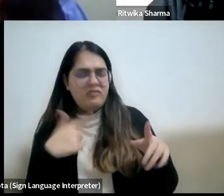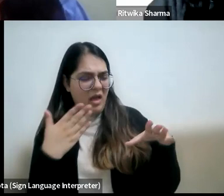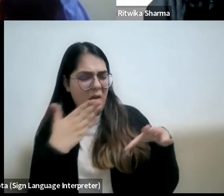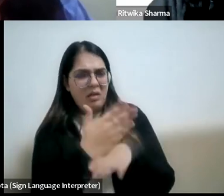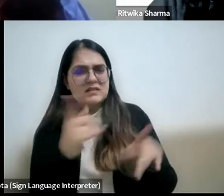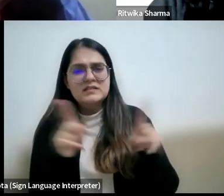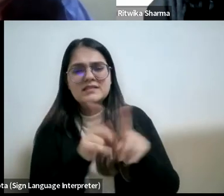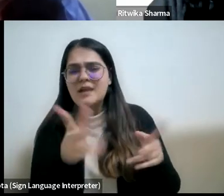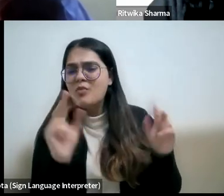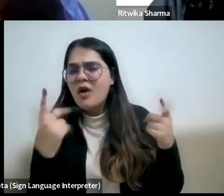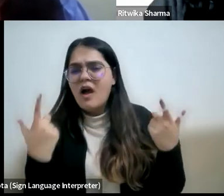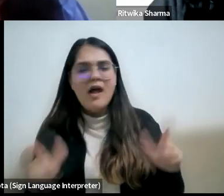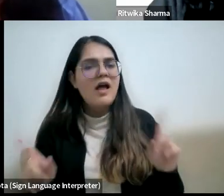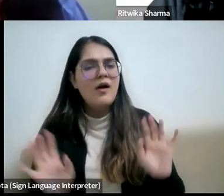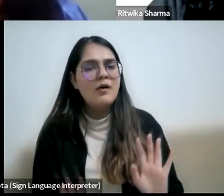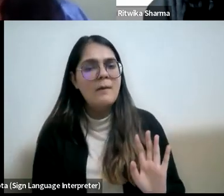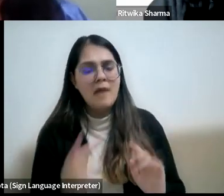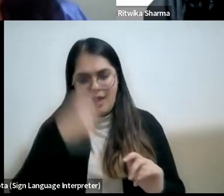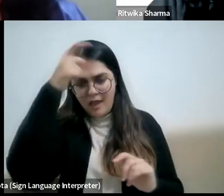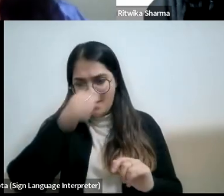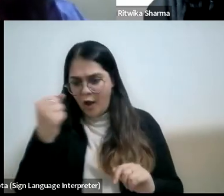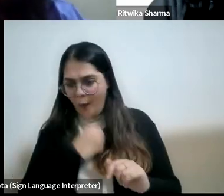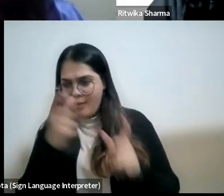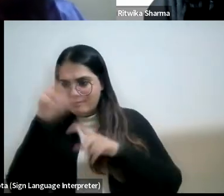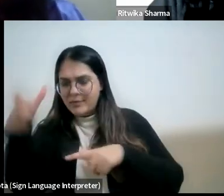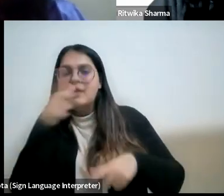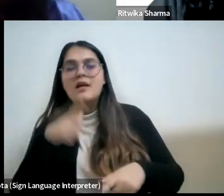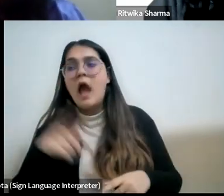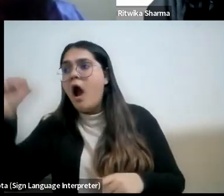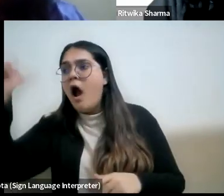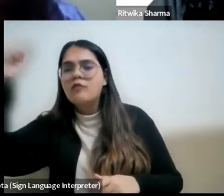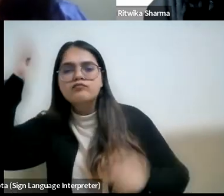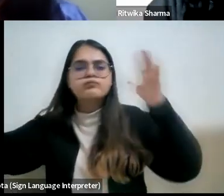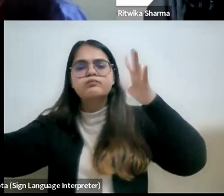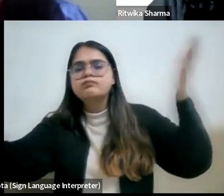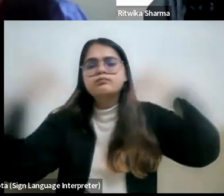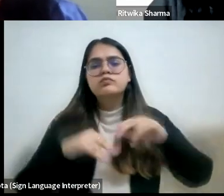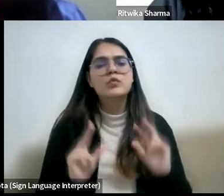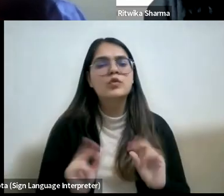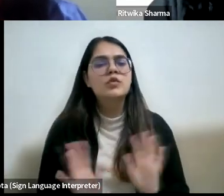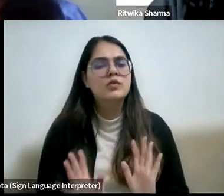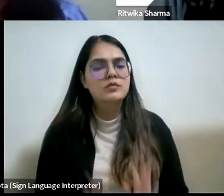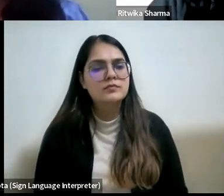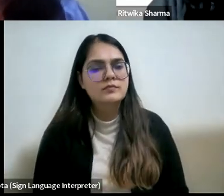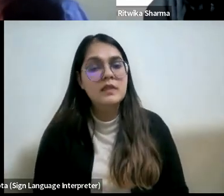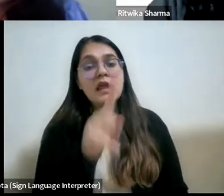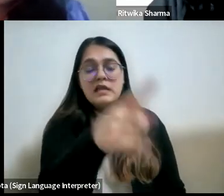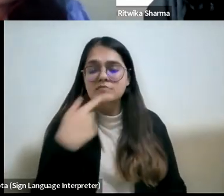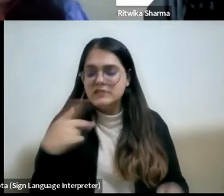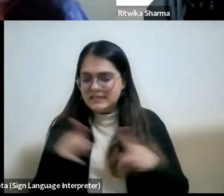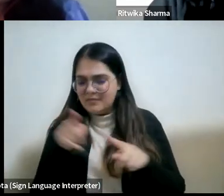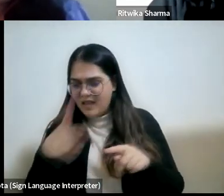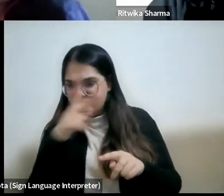the affirmative action itself. So yeah, this is all put me forth to do the project the way we